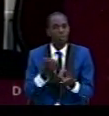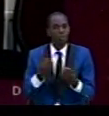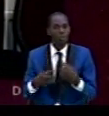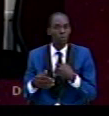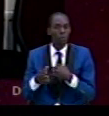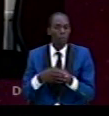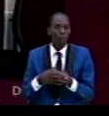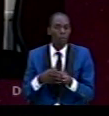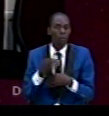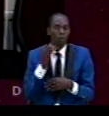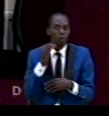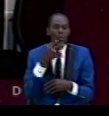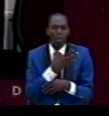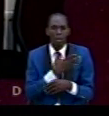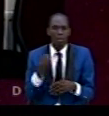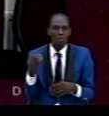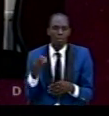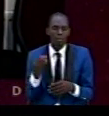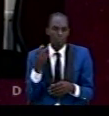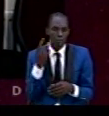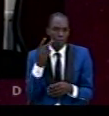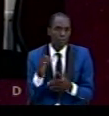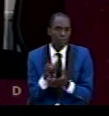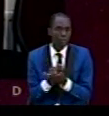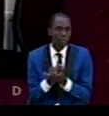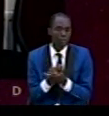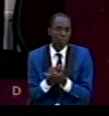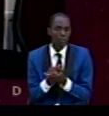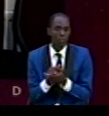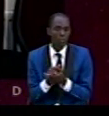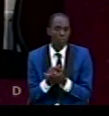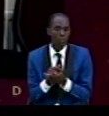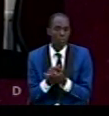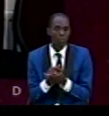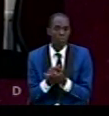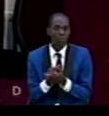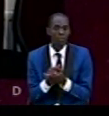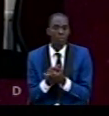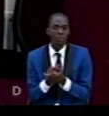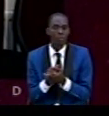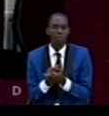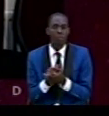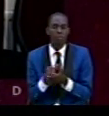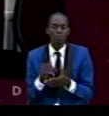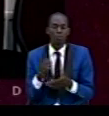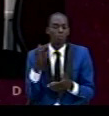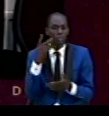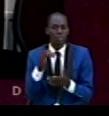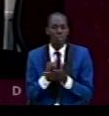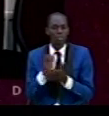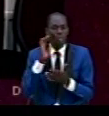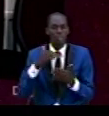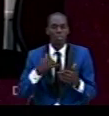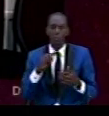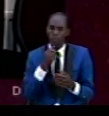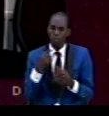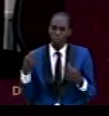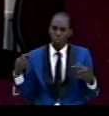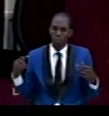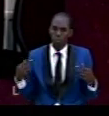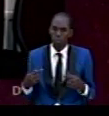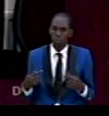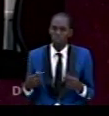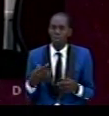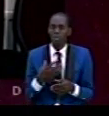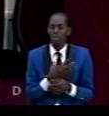Unfortunately, I picked it. And with me, the symptoms were a bit severe. I stayed off work, even though I worked